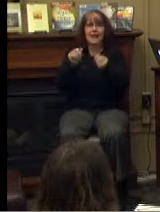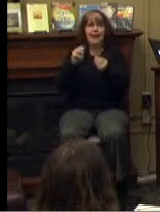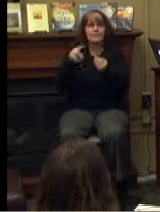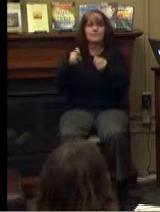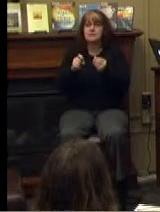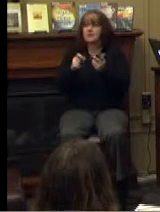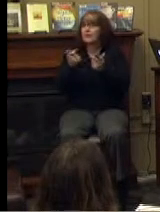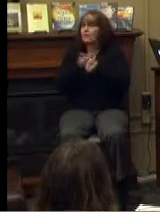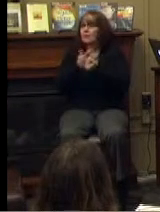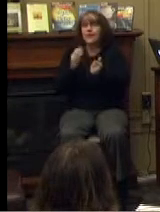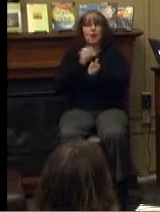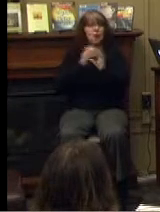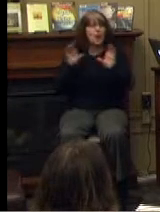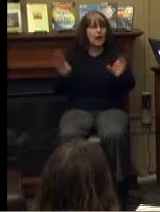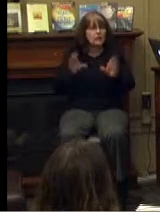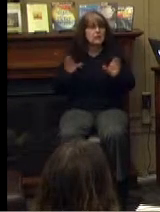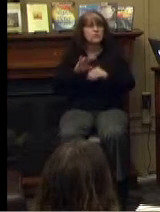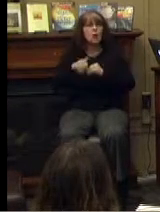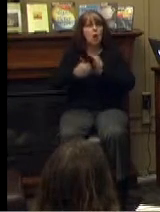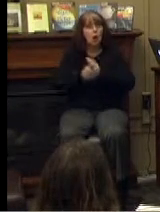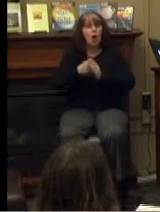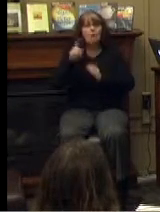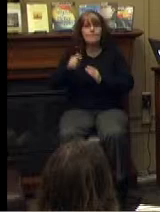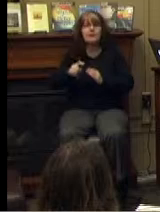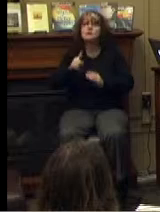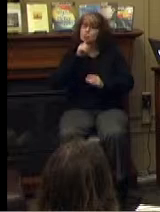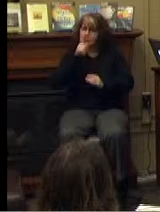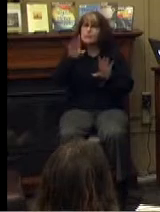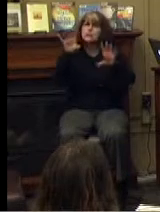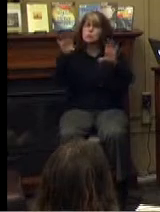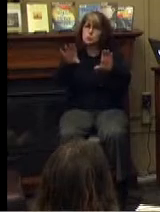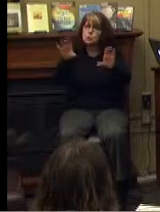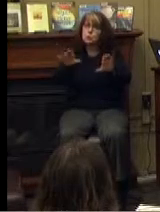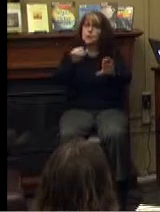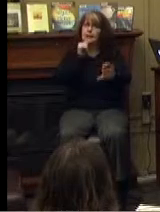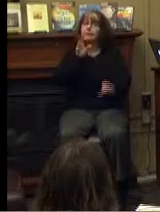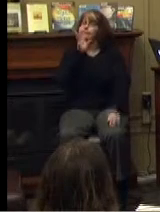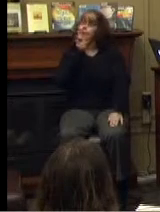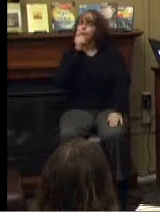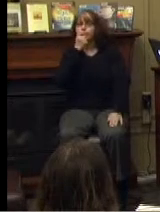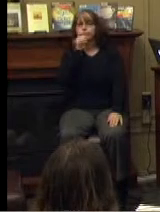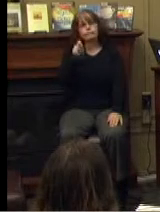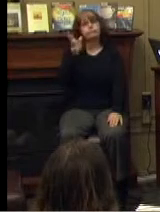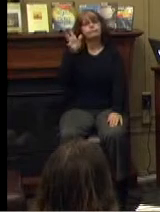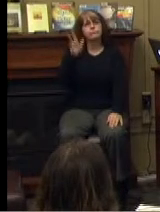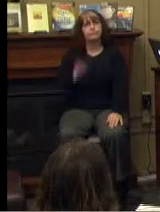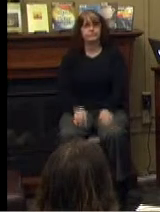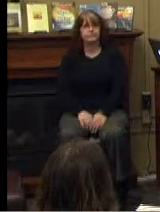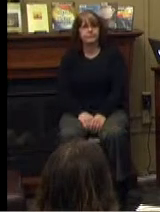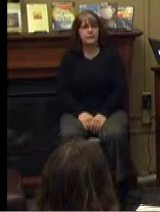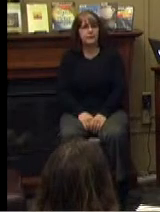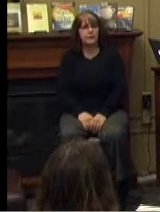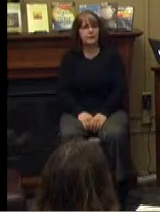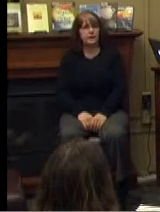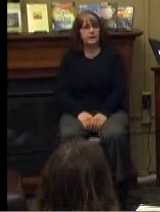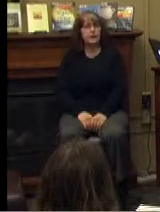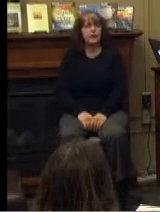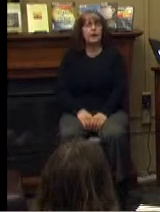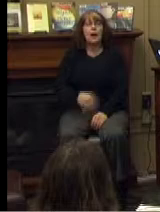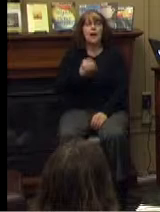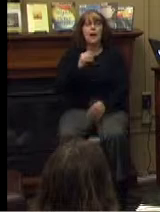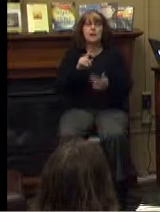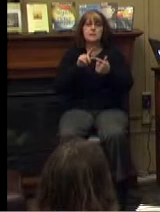we plan. We need to show, talk the talk, right? And do the things that needs to be done. But secondly, because it's our